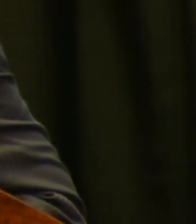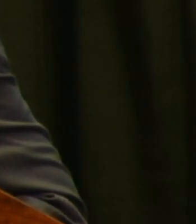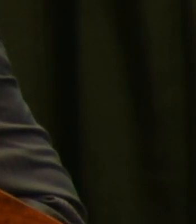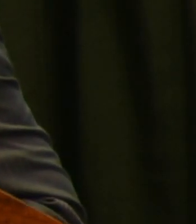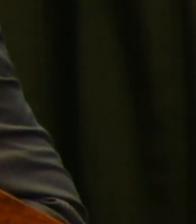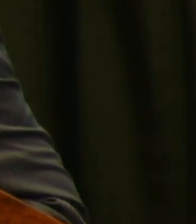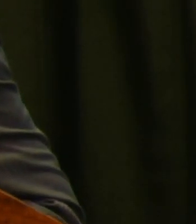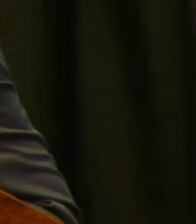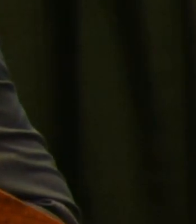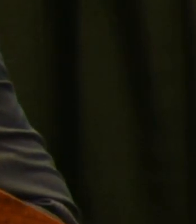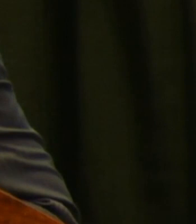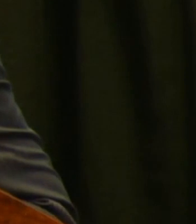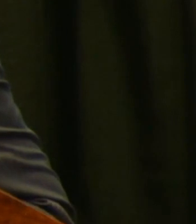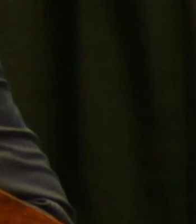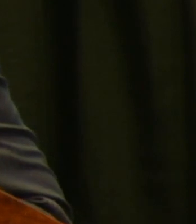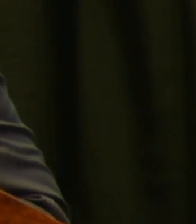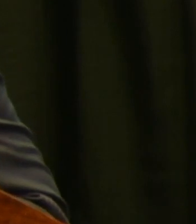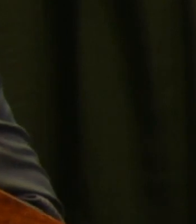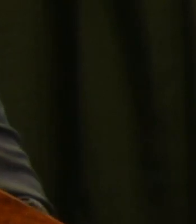honorables députés,